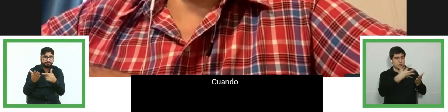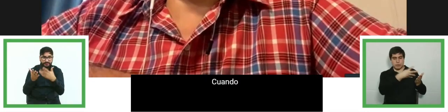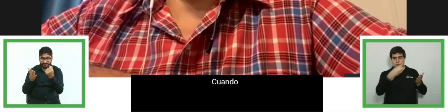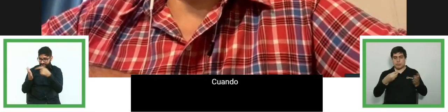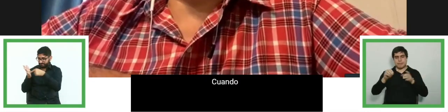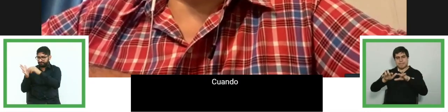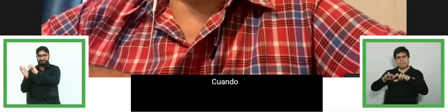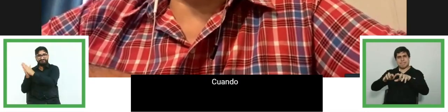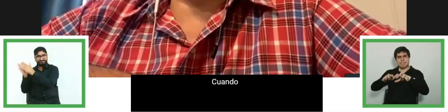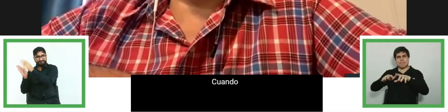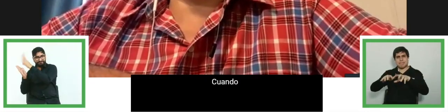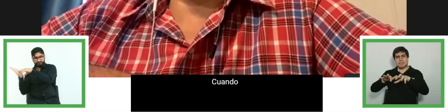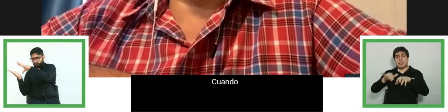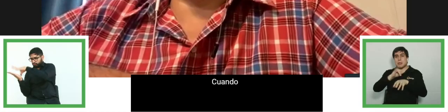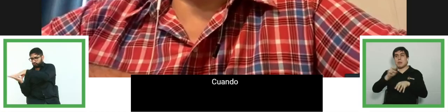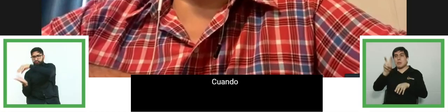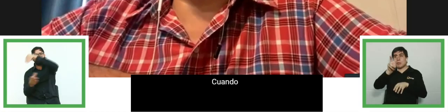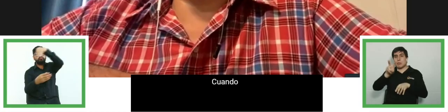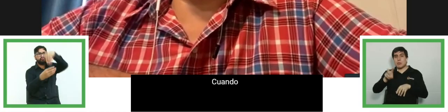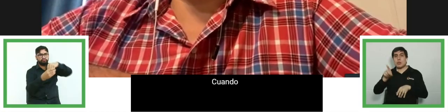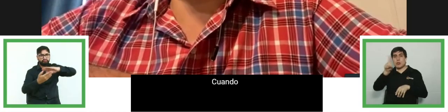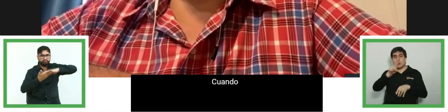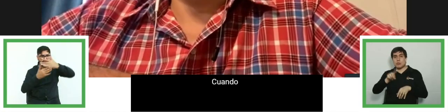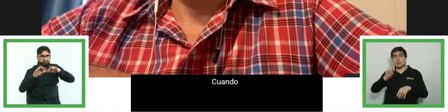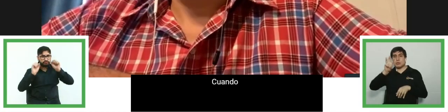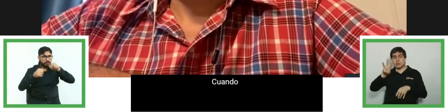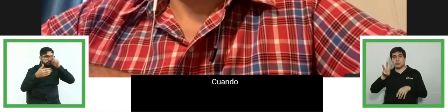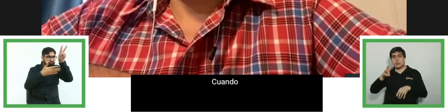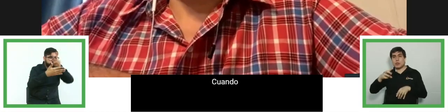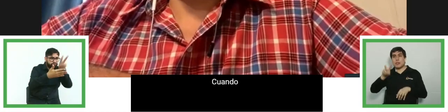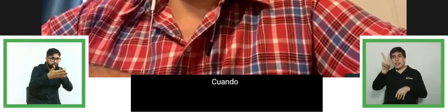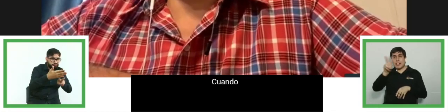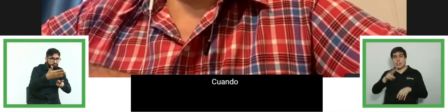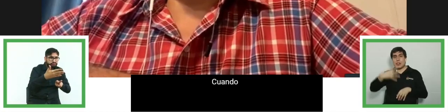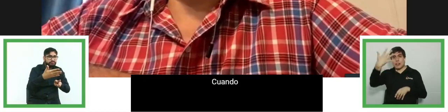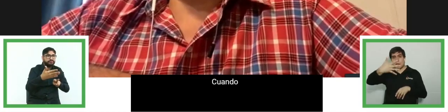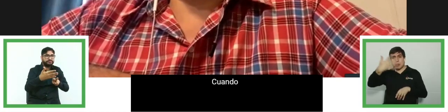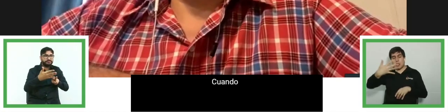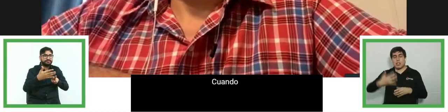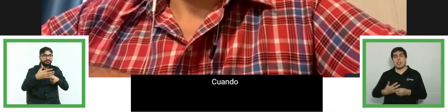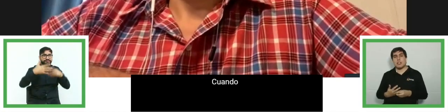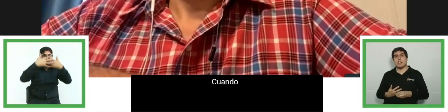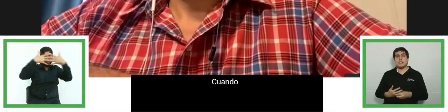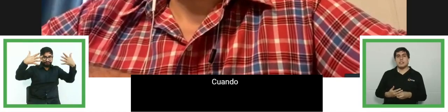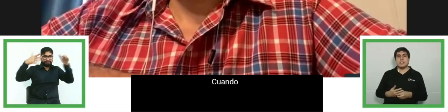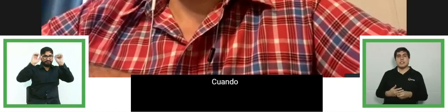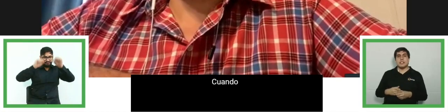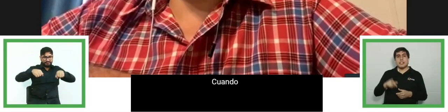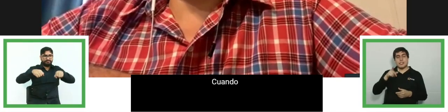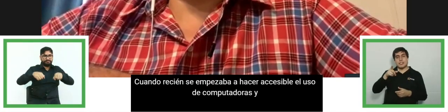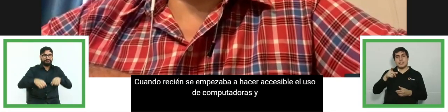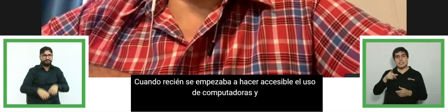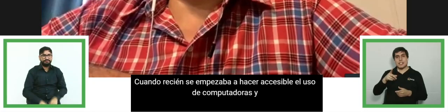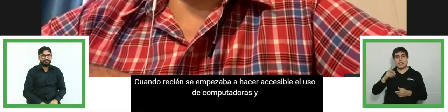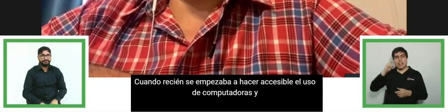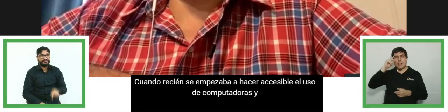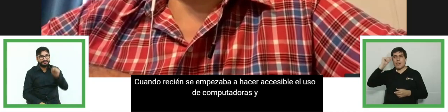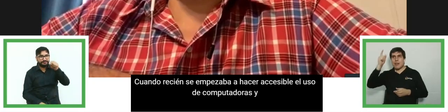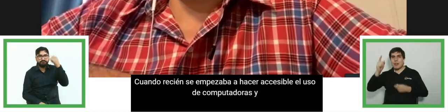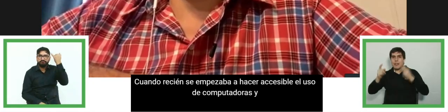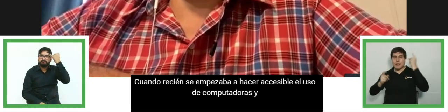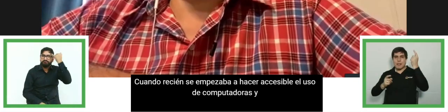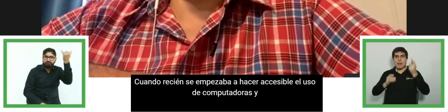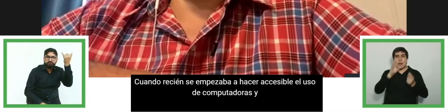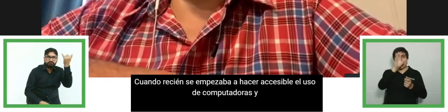material to be able to read it with a software that reads the screen, we started the idea to create a